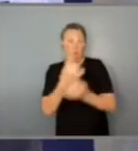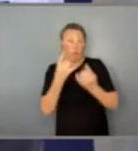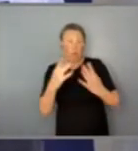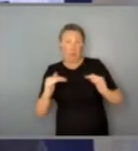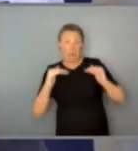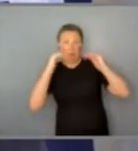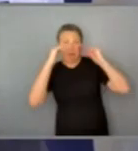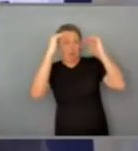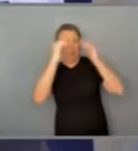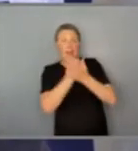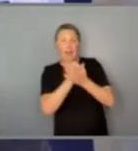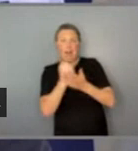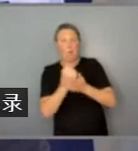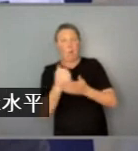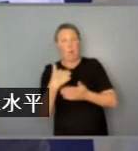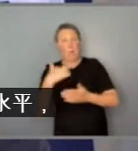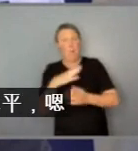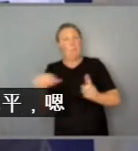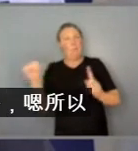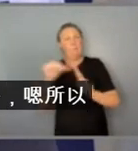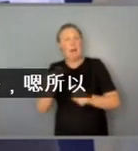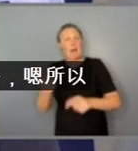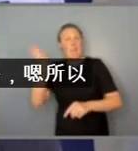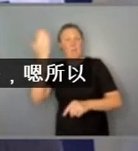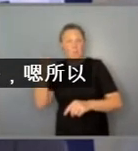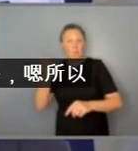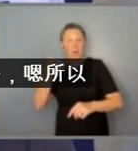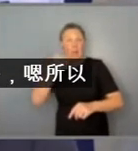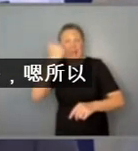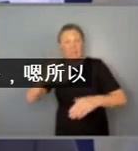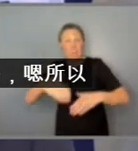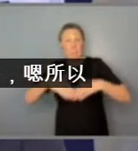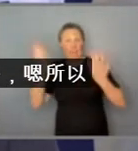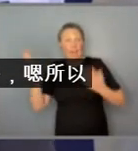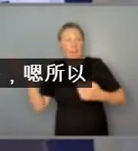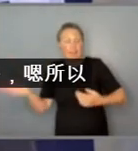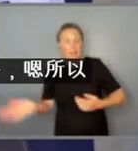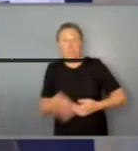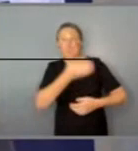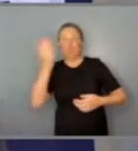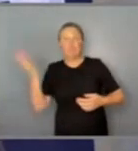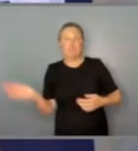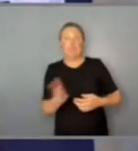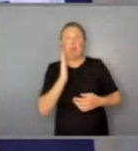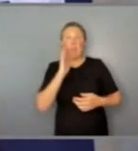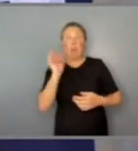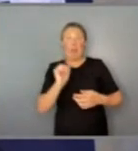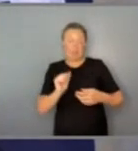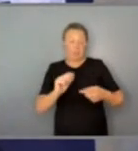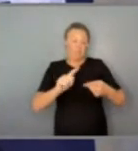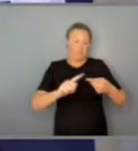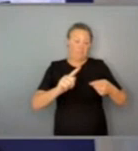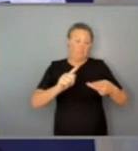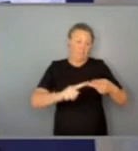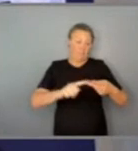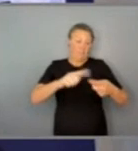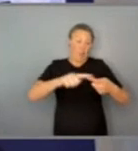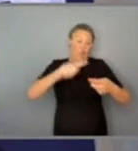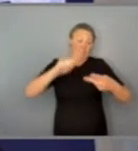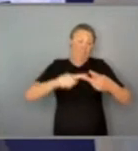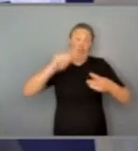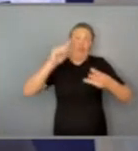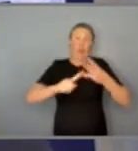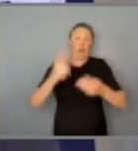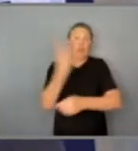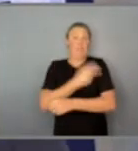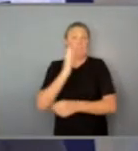record levels that we had. And so whether it's a third dose or a booster dose, we get the jab in the arm. Prime Minister, can I just ask